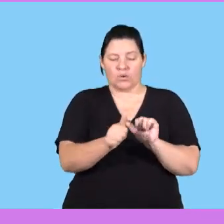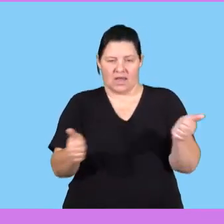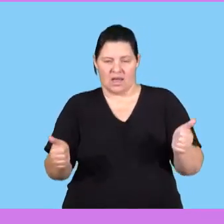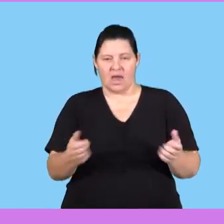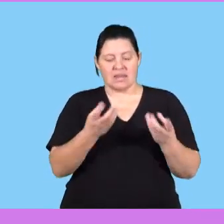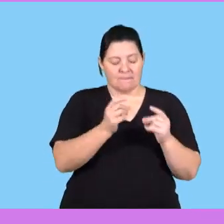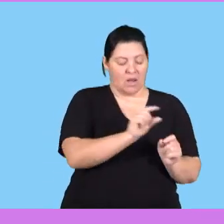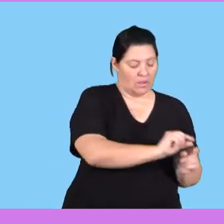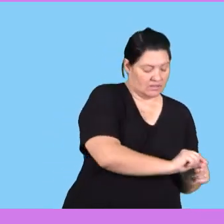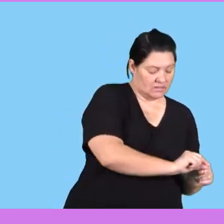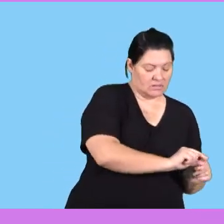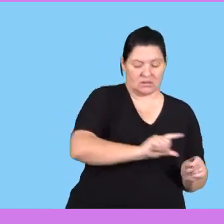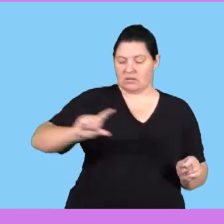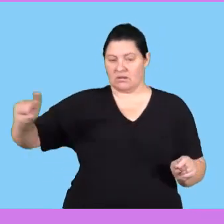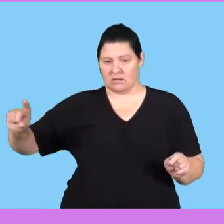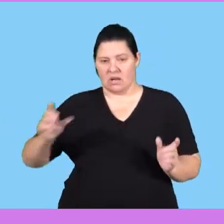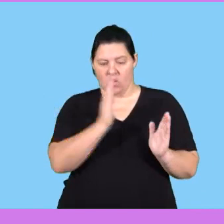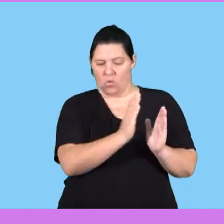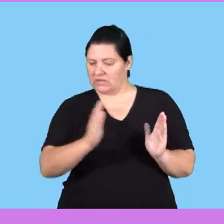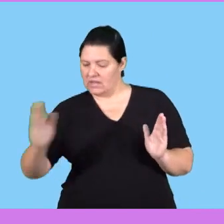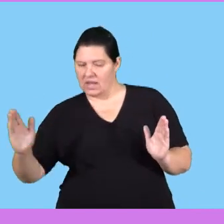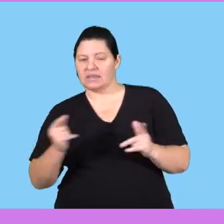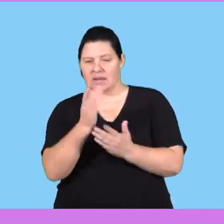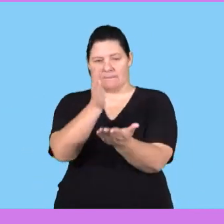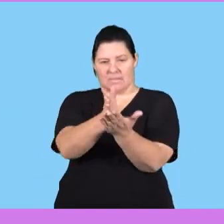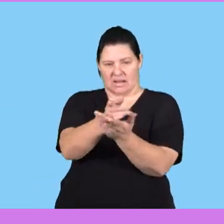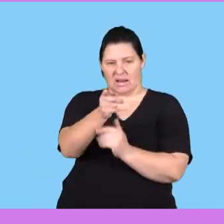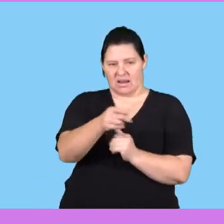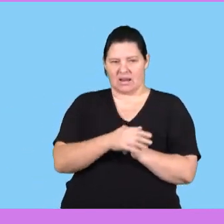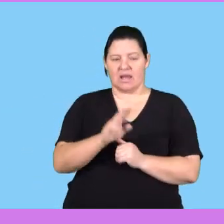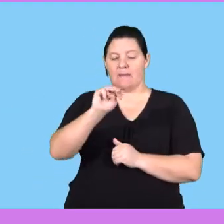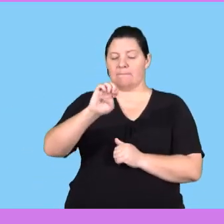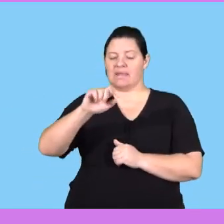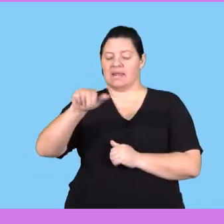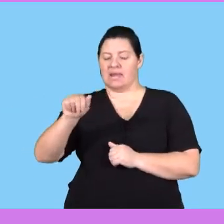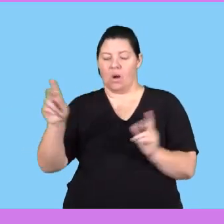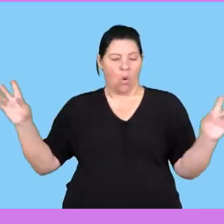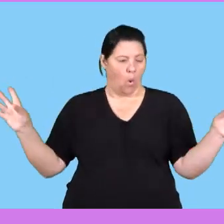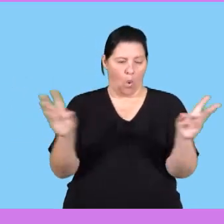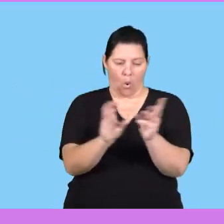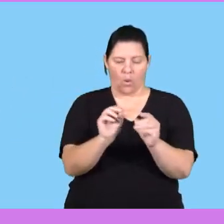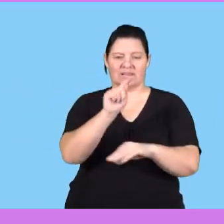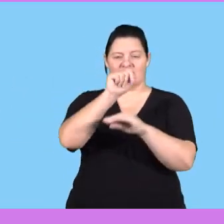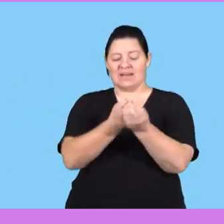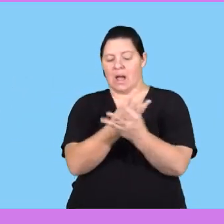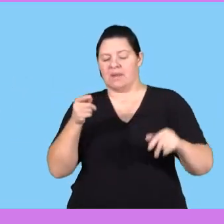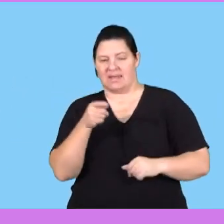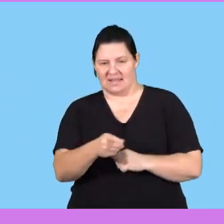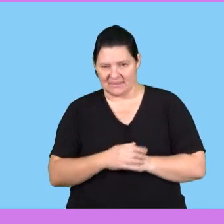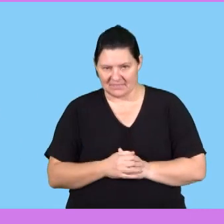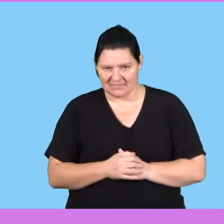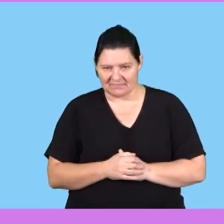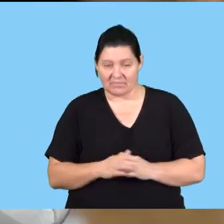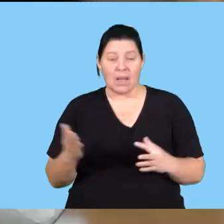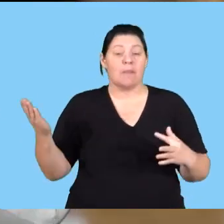very important, an ordered numerical data set. And then we have the mean, where we say that's the average of a numerical data